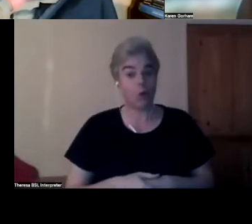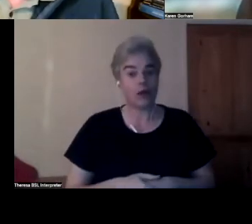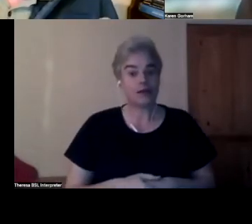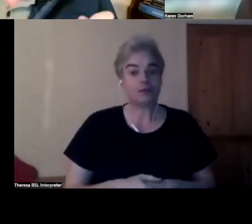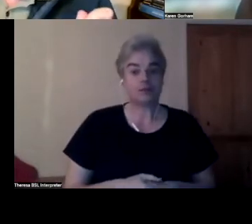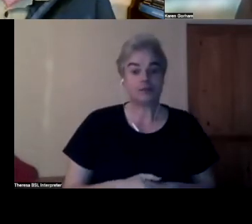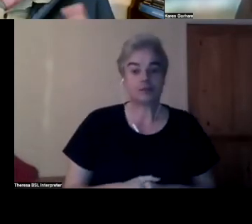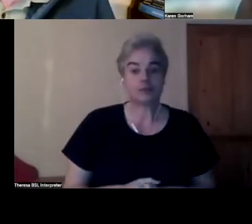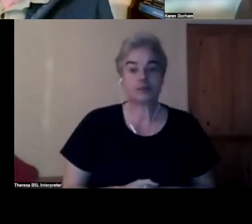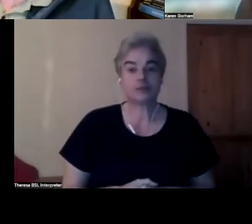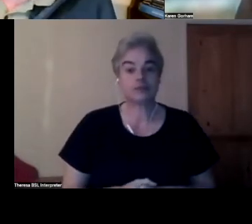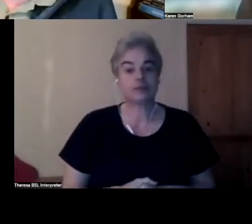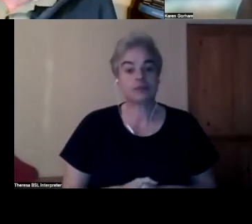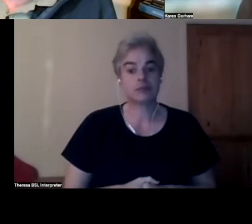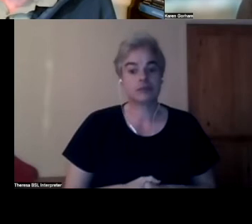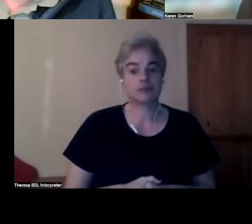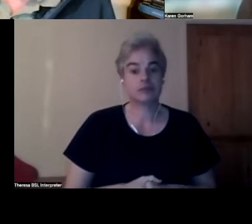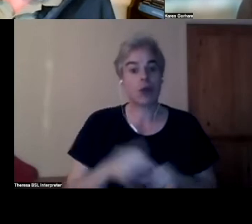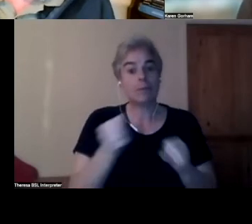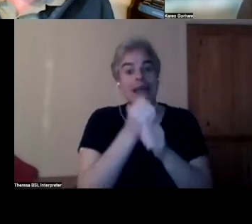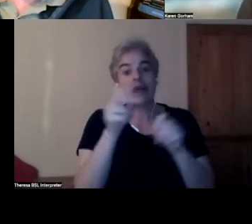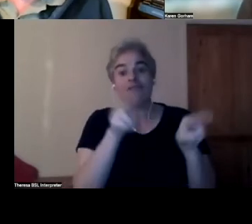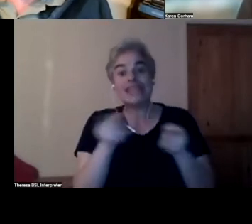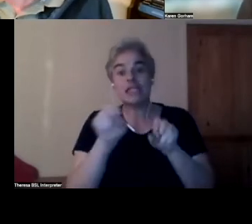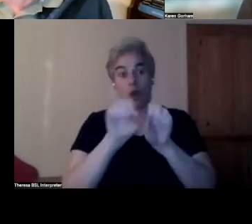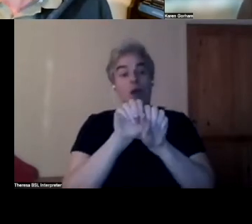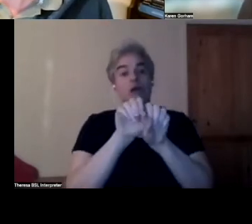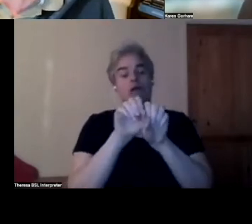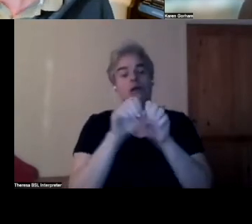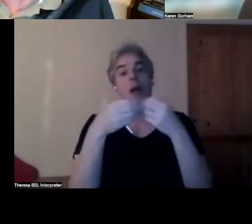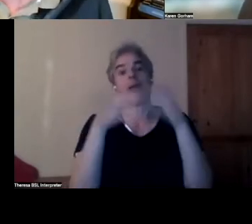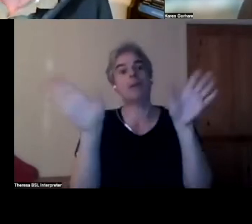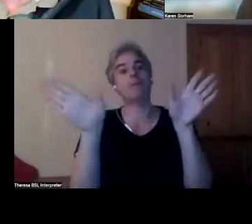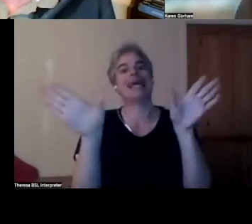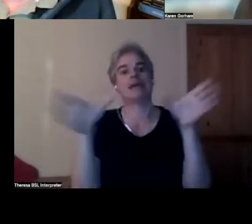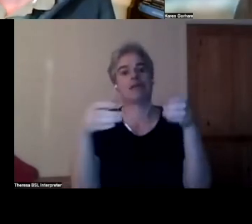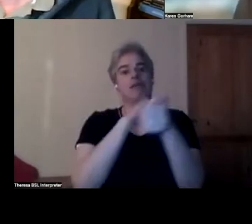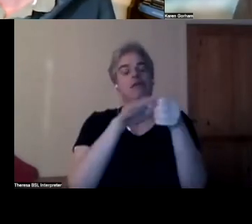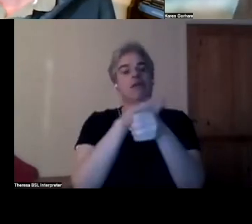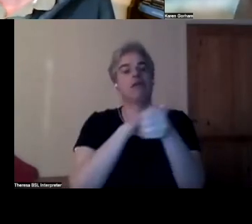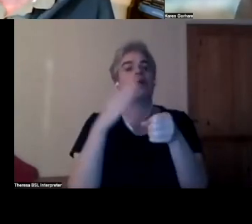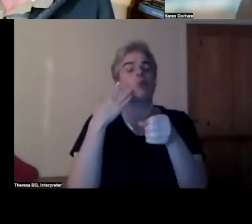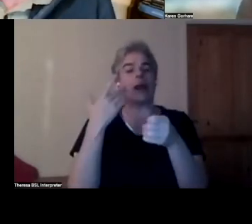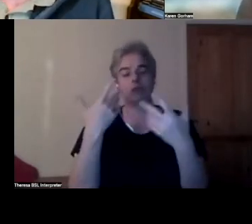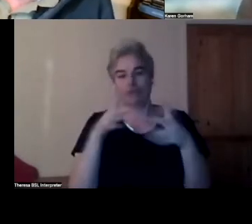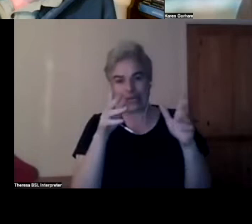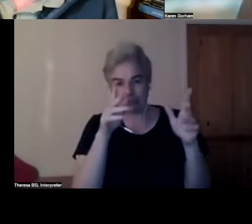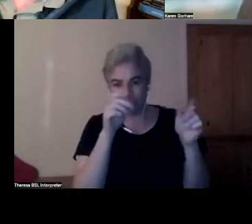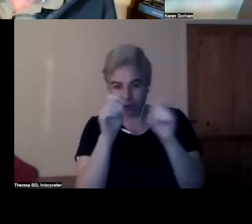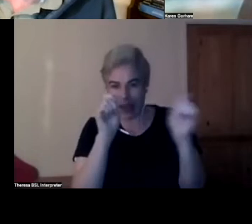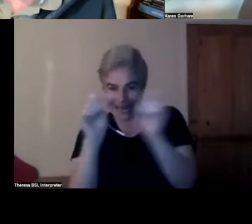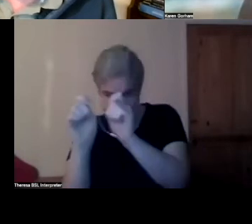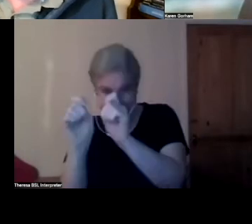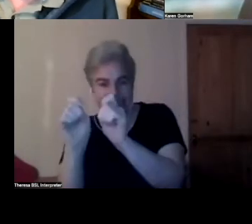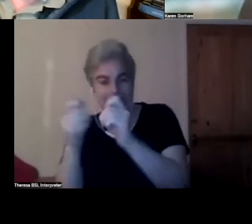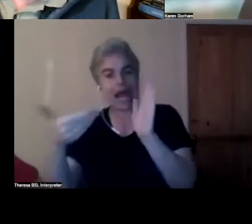And we'll be making the video public in a while, once we've had a chance to edit it and add titles and